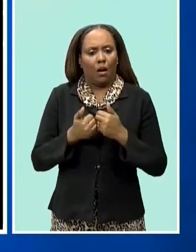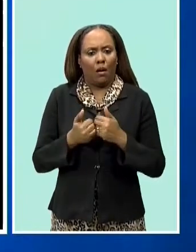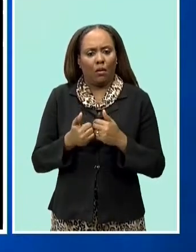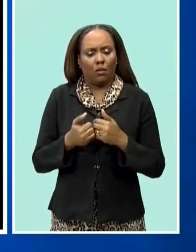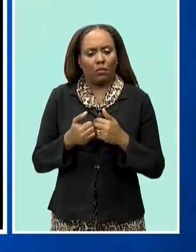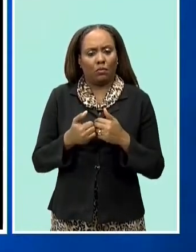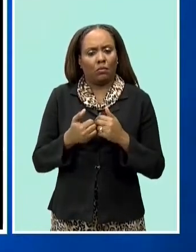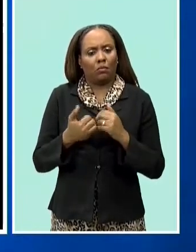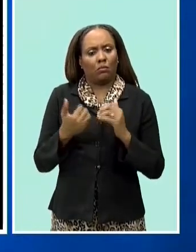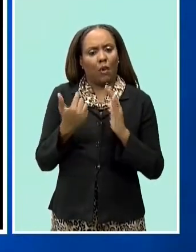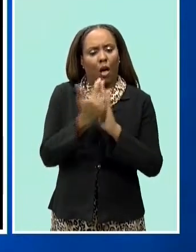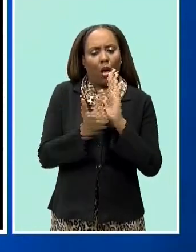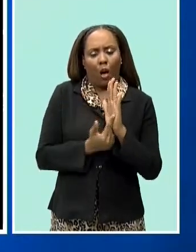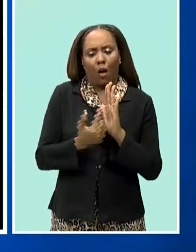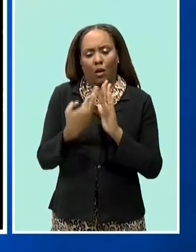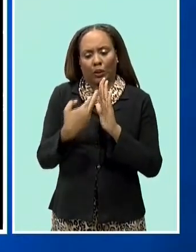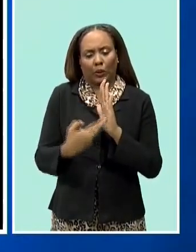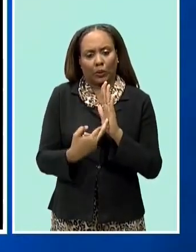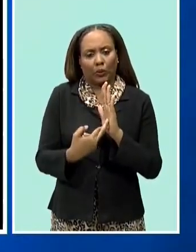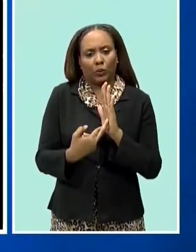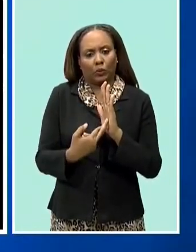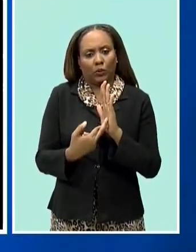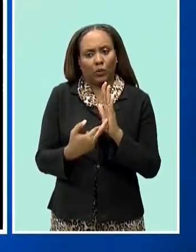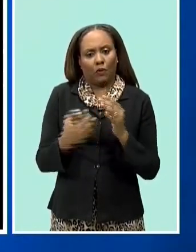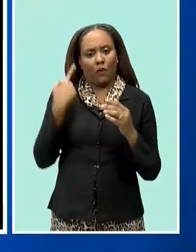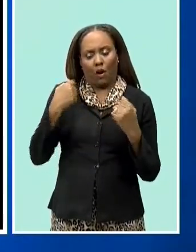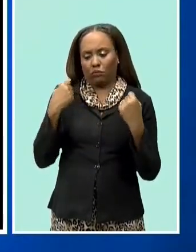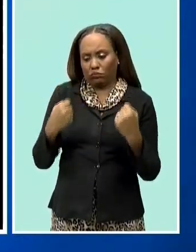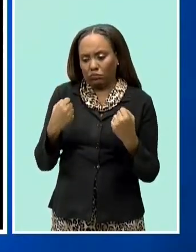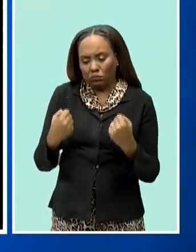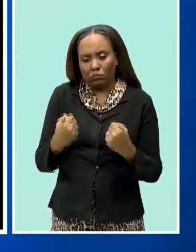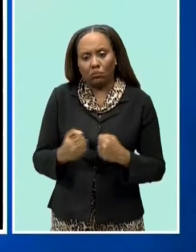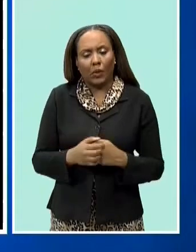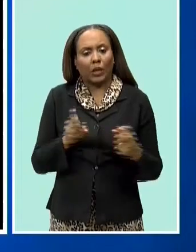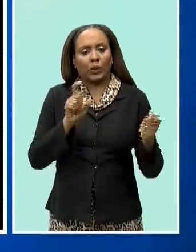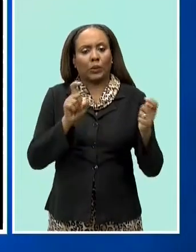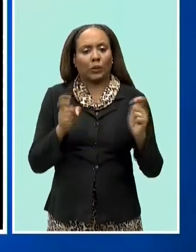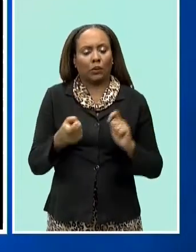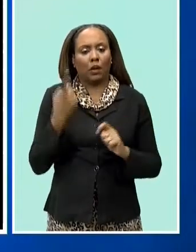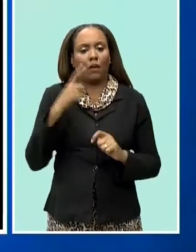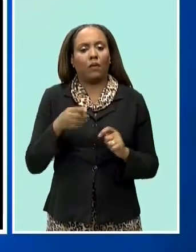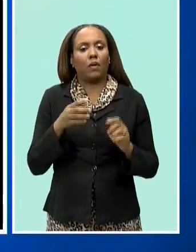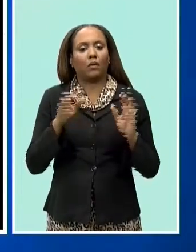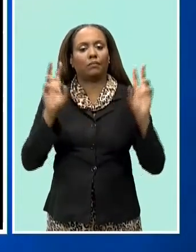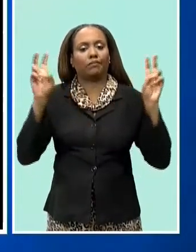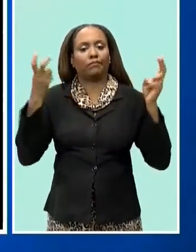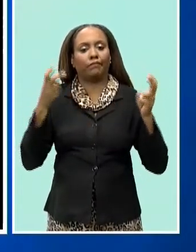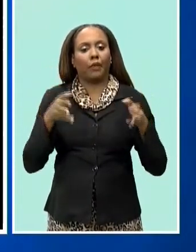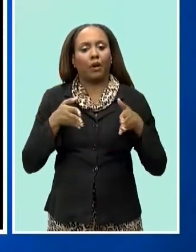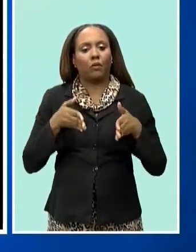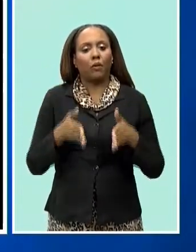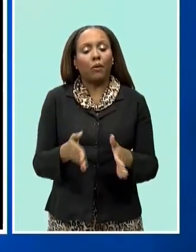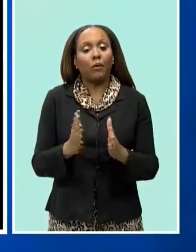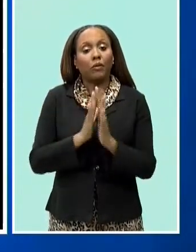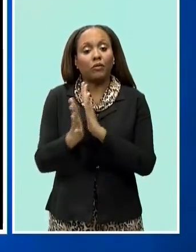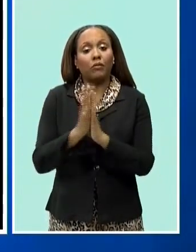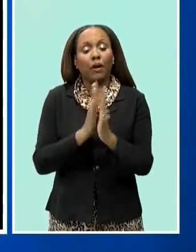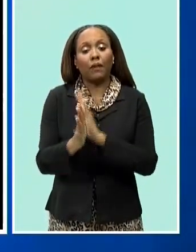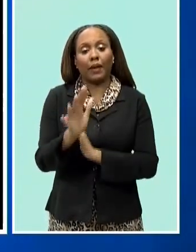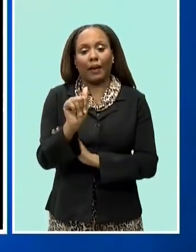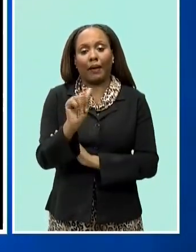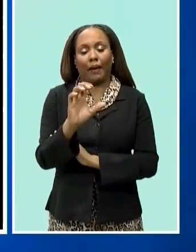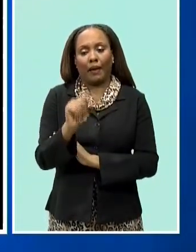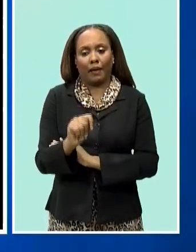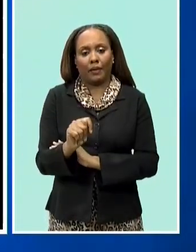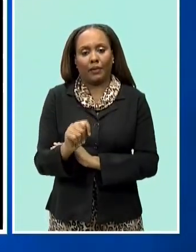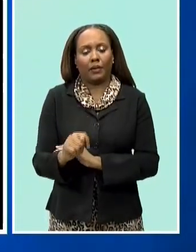is establishing soon. The amendment to the Motor Vehicle and Road Traffic Act will include a new system